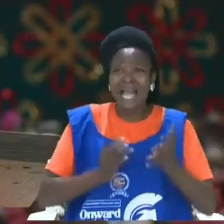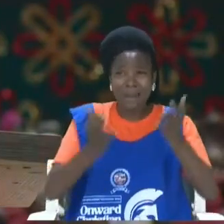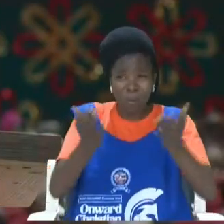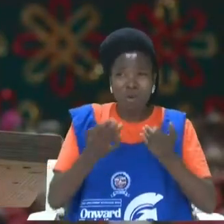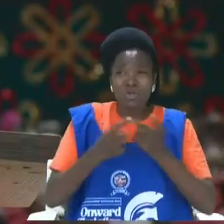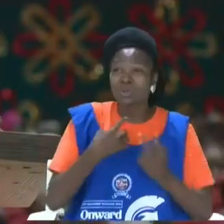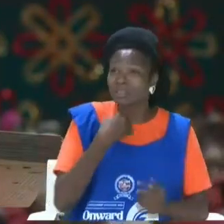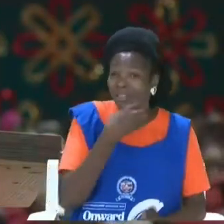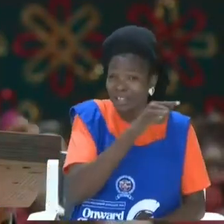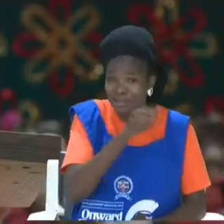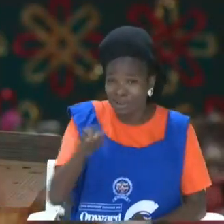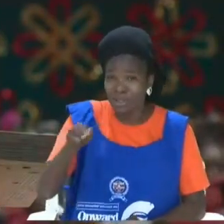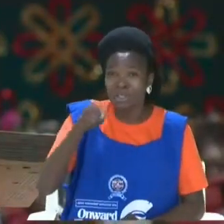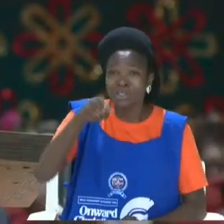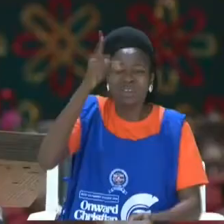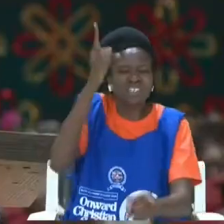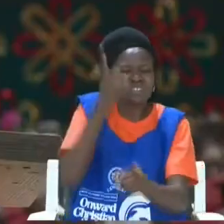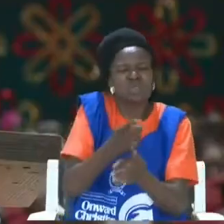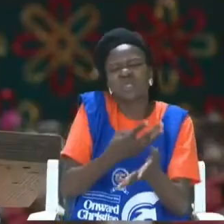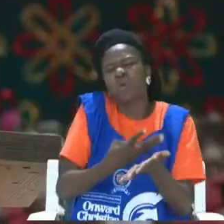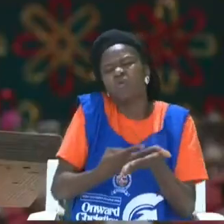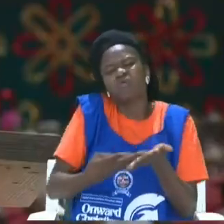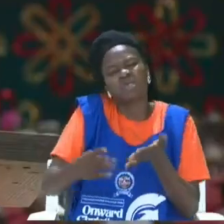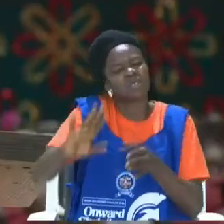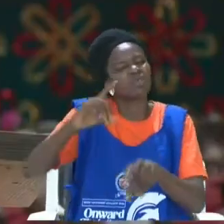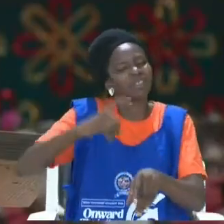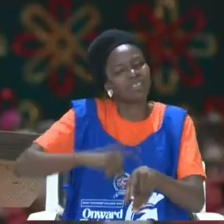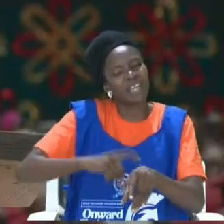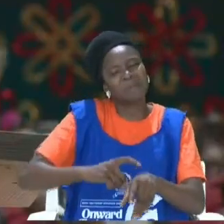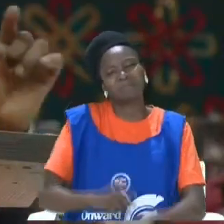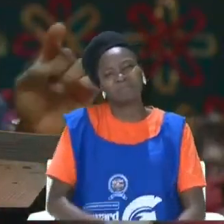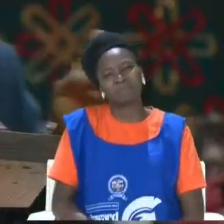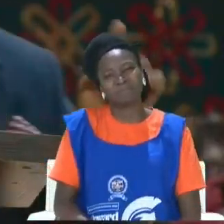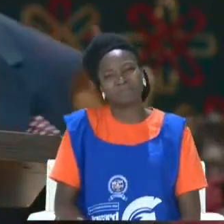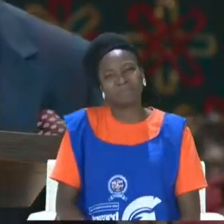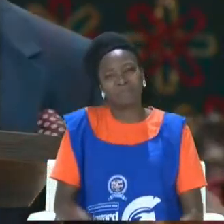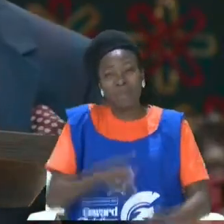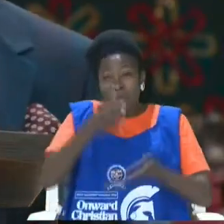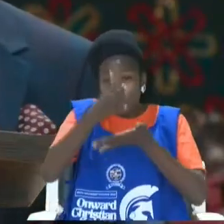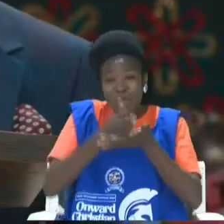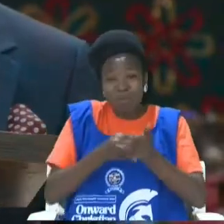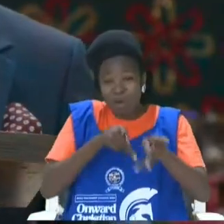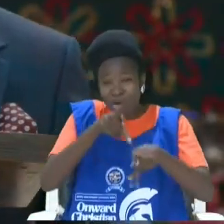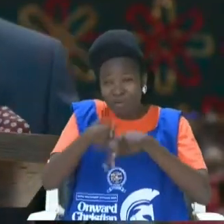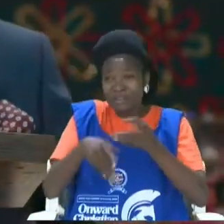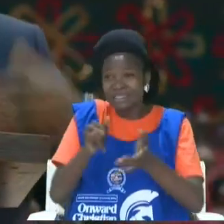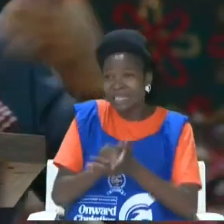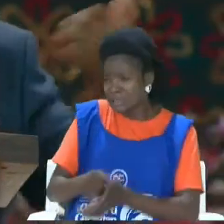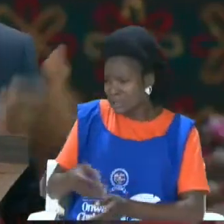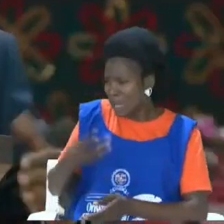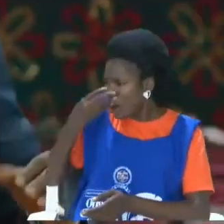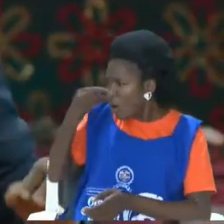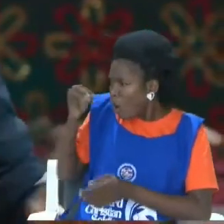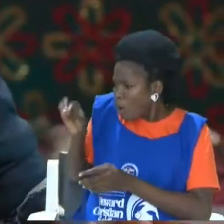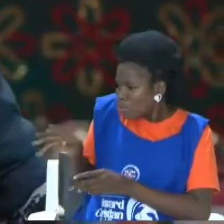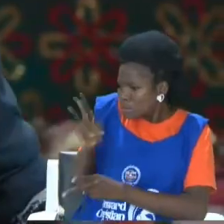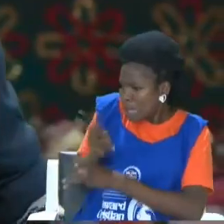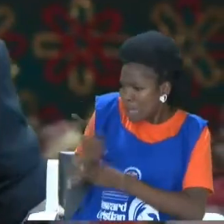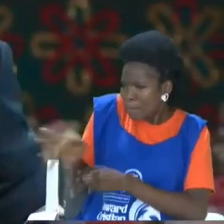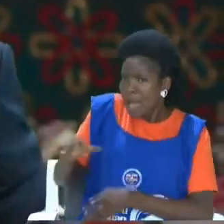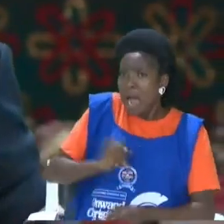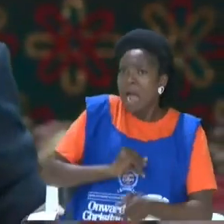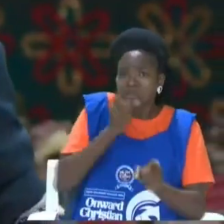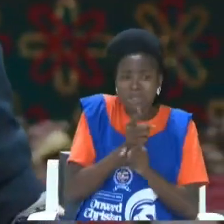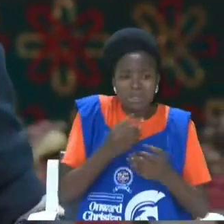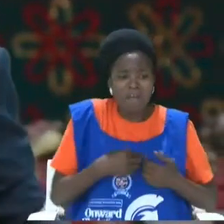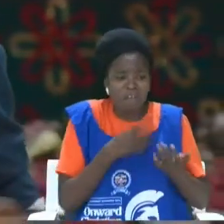tell you, you are just wasting your time. Some of those men that were condemned, I had personal discussions